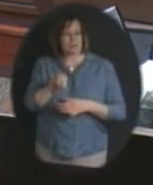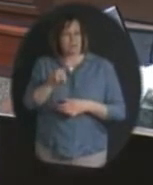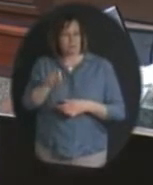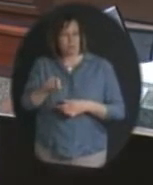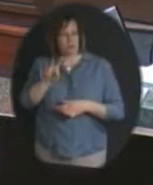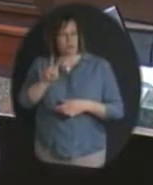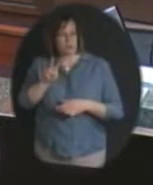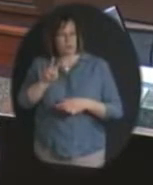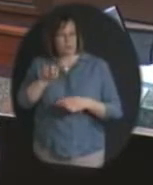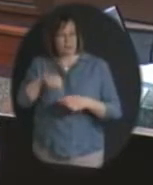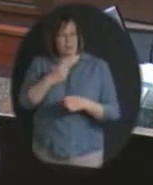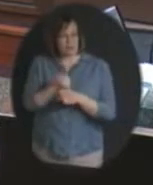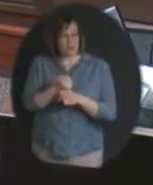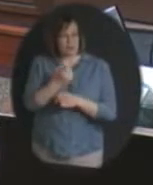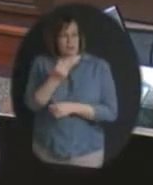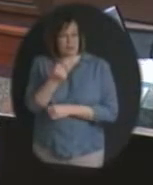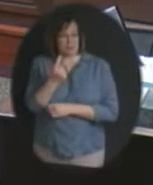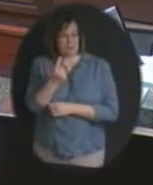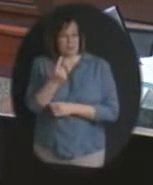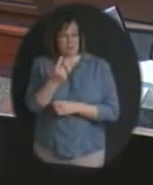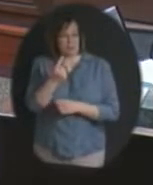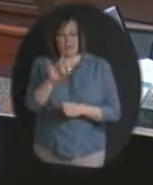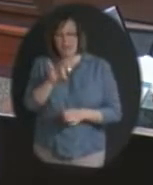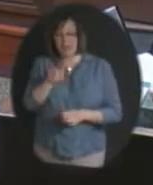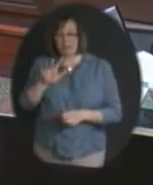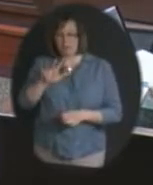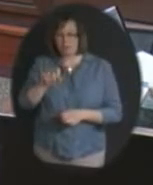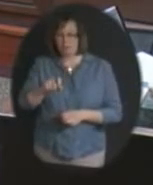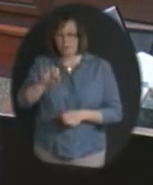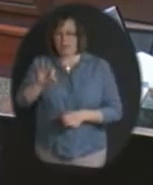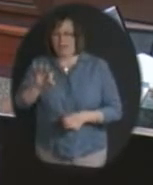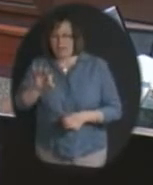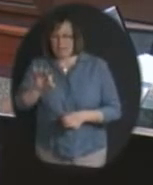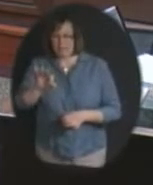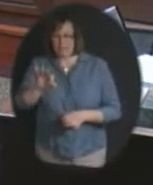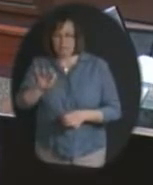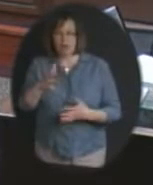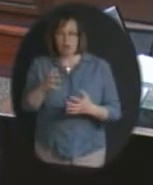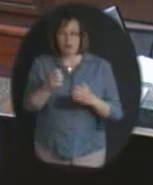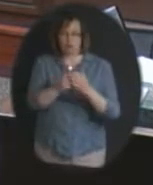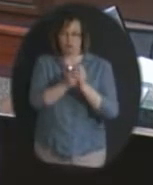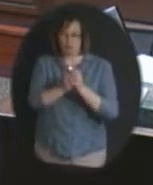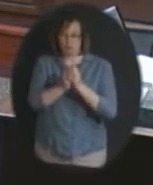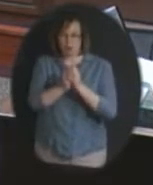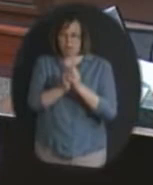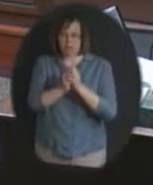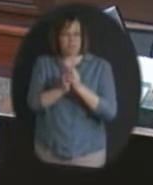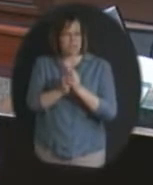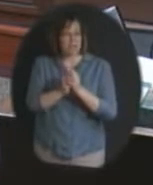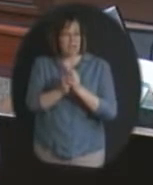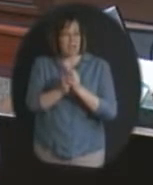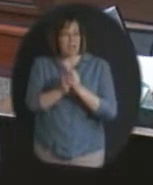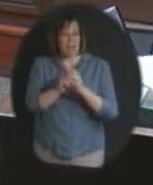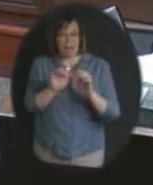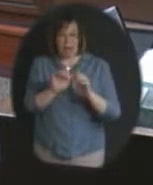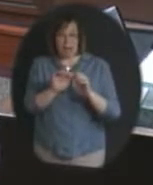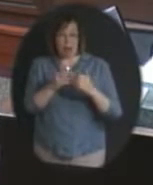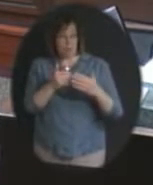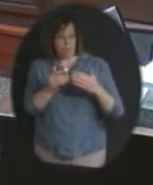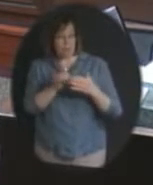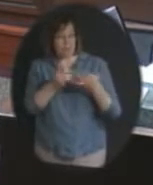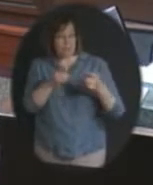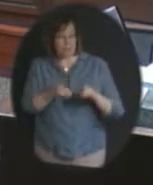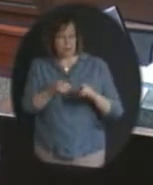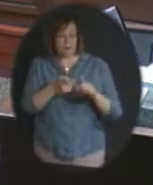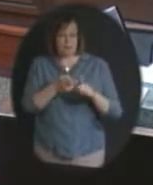this year. An 11-point increase, 83.9. So, Dr. Berry, I want to congratulate however that's happening, that we've gone